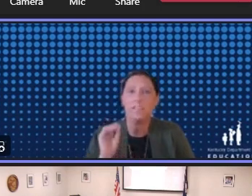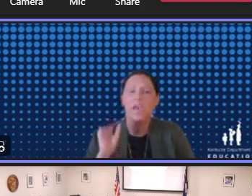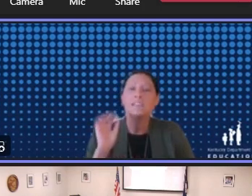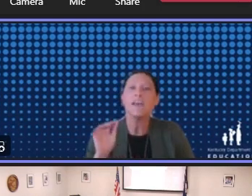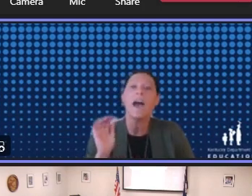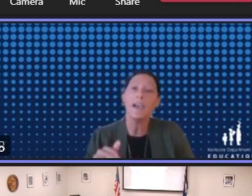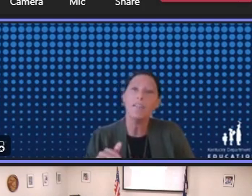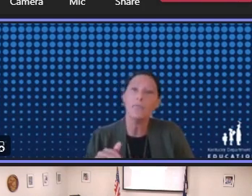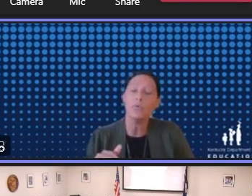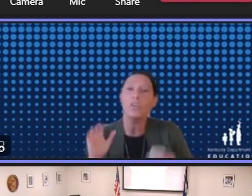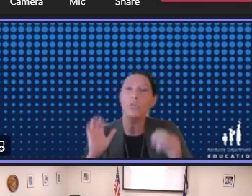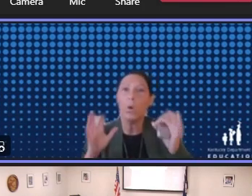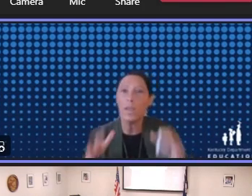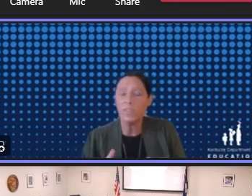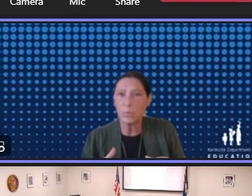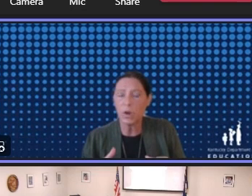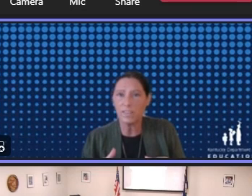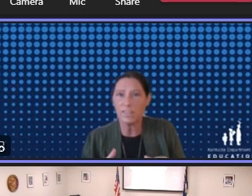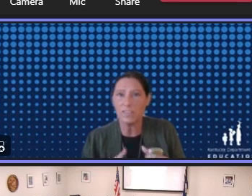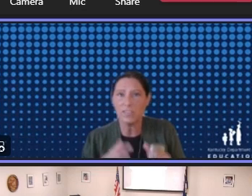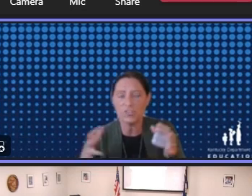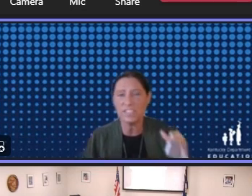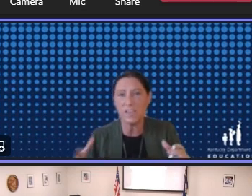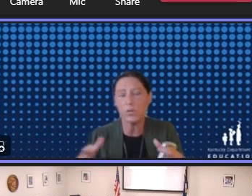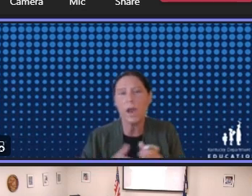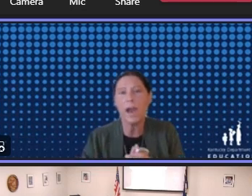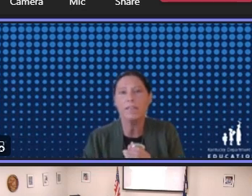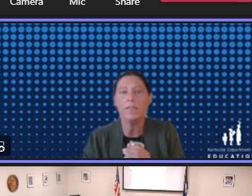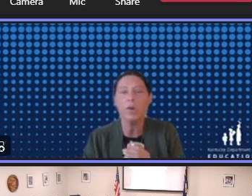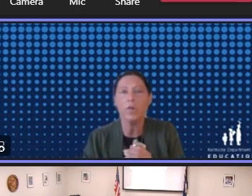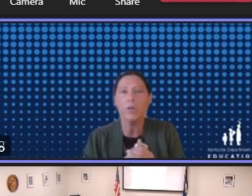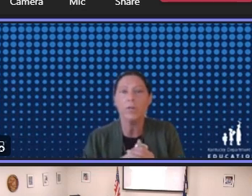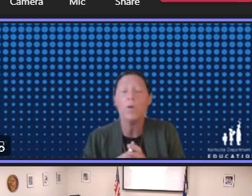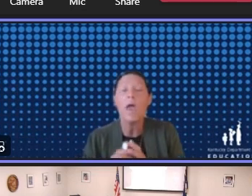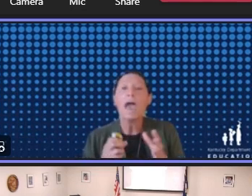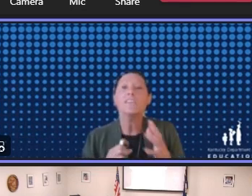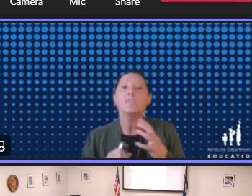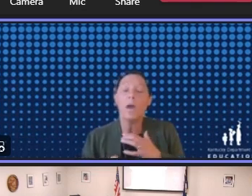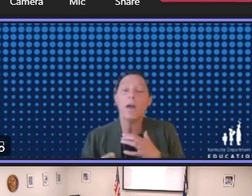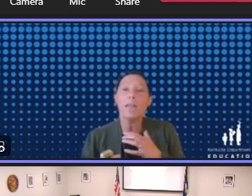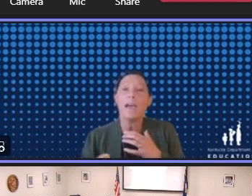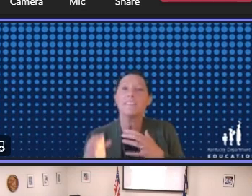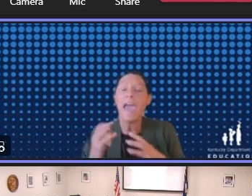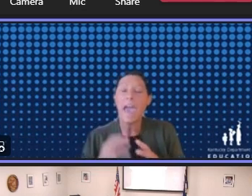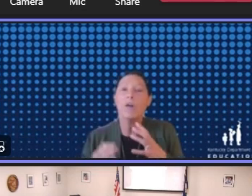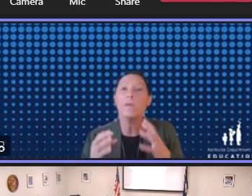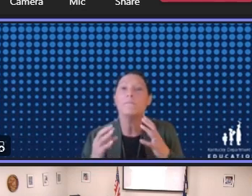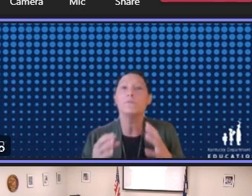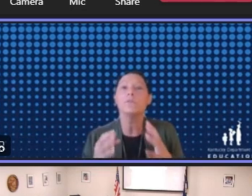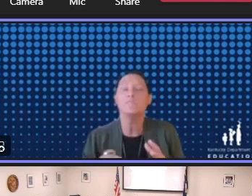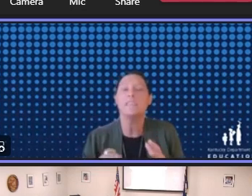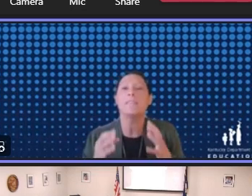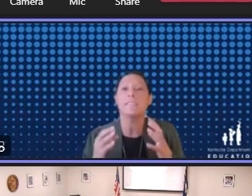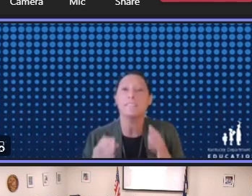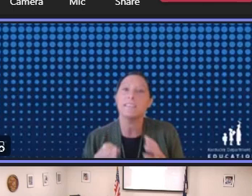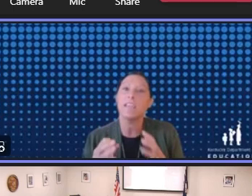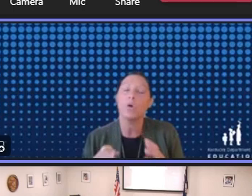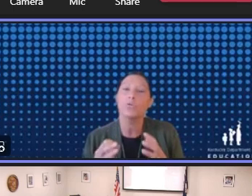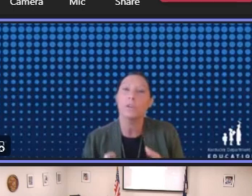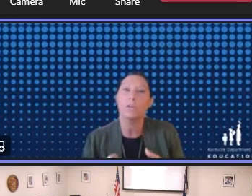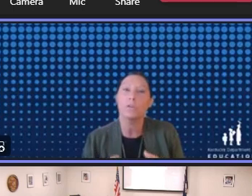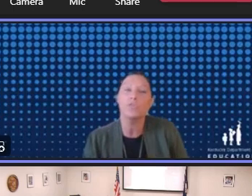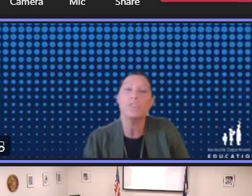couple of minutes to highlight for you what this process is, just give you a high level overview, as well as how it builds in